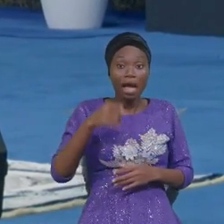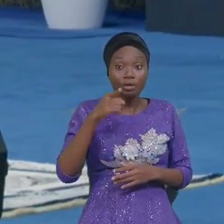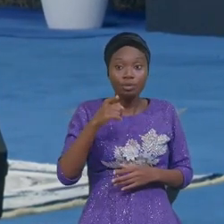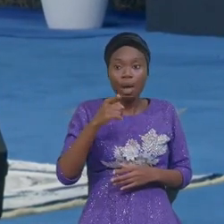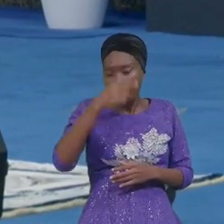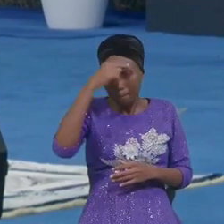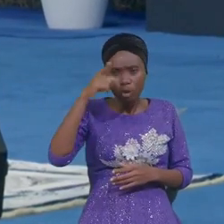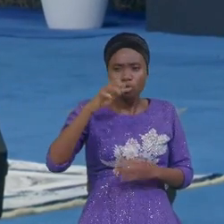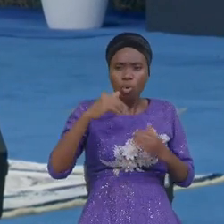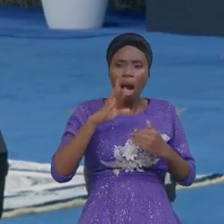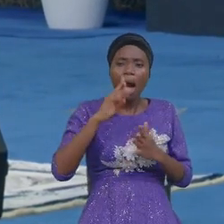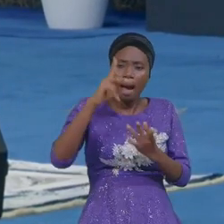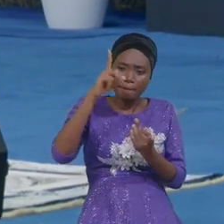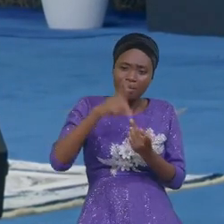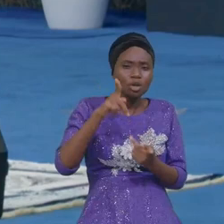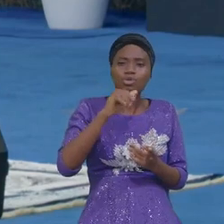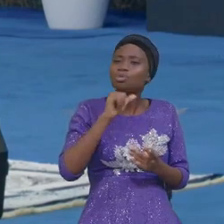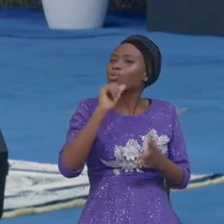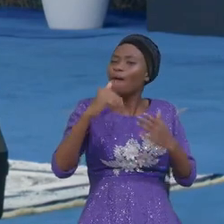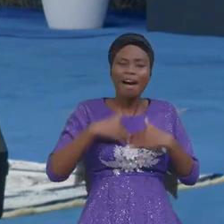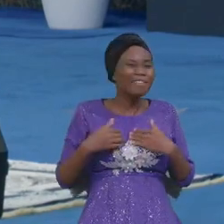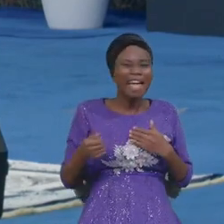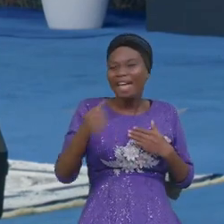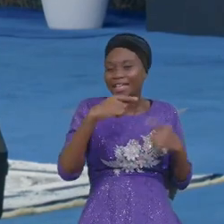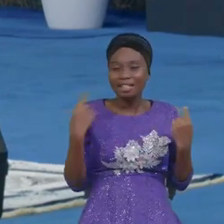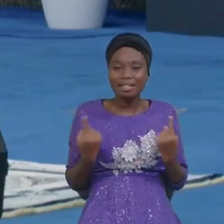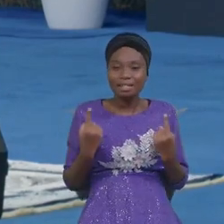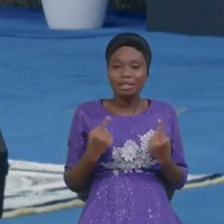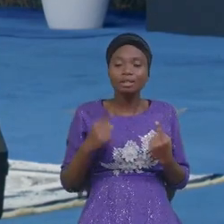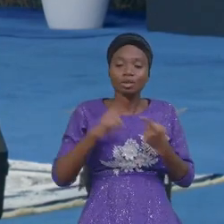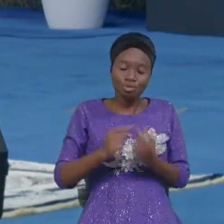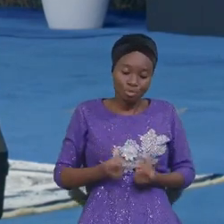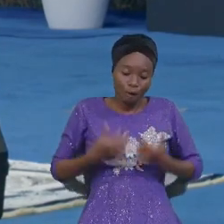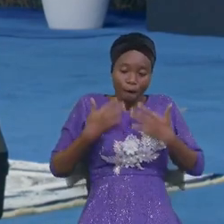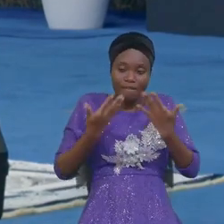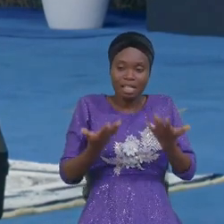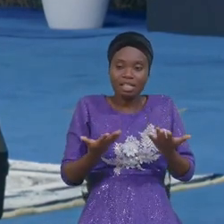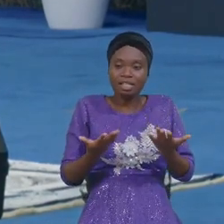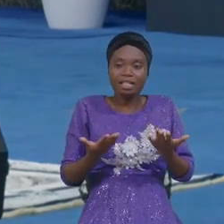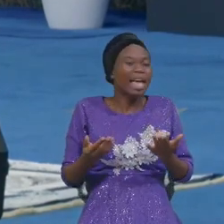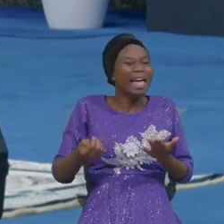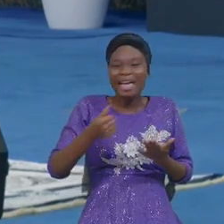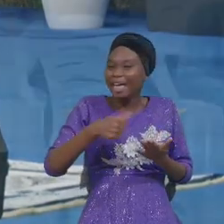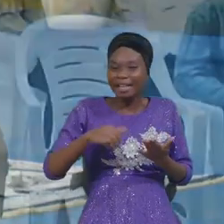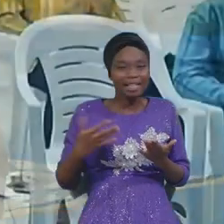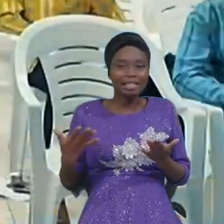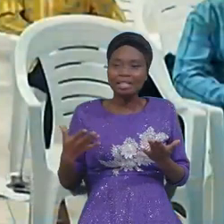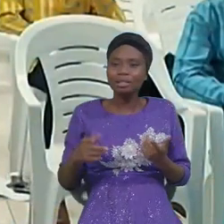are perfect, you don't have any sin to confess, any sin